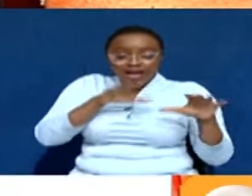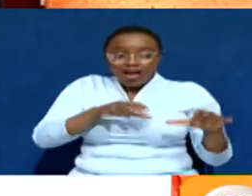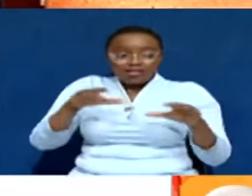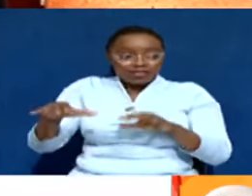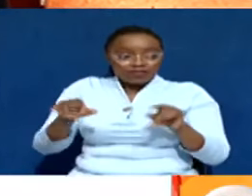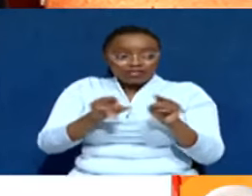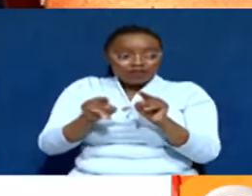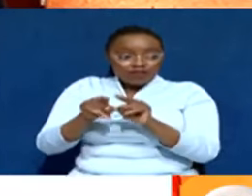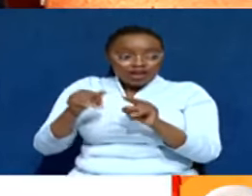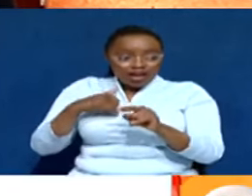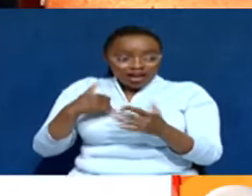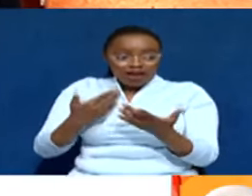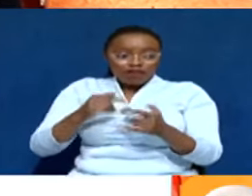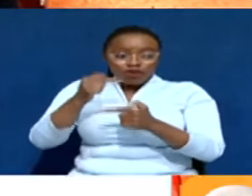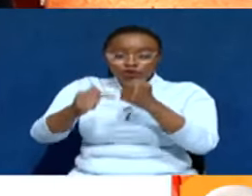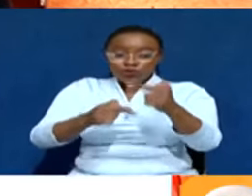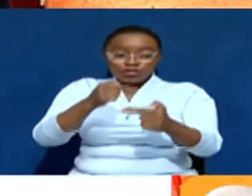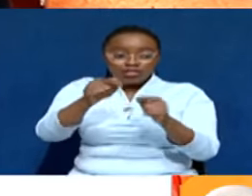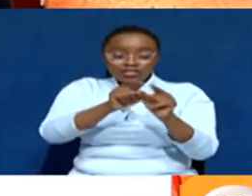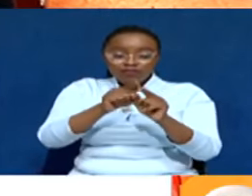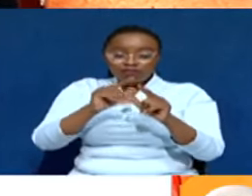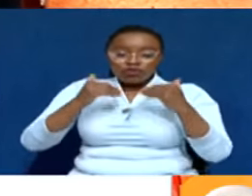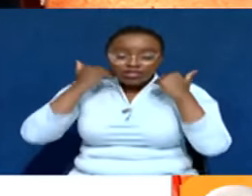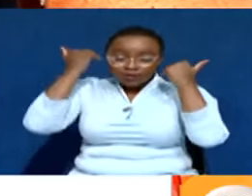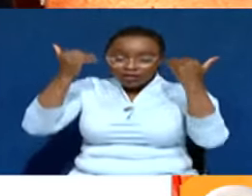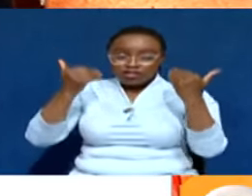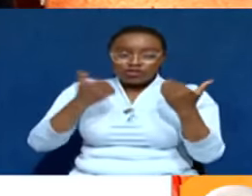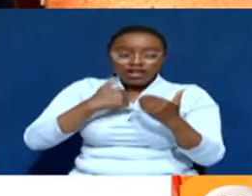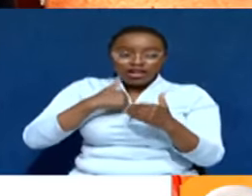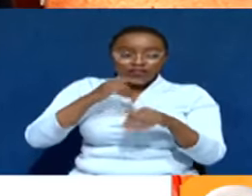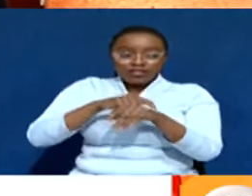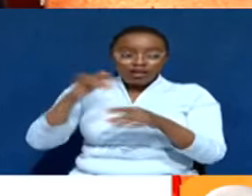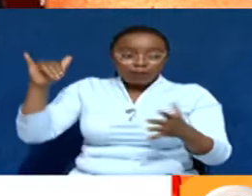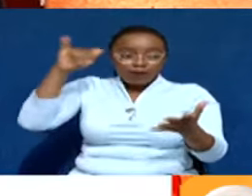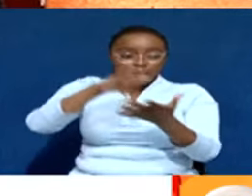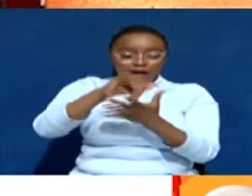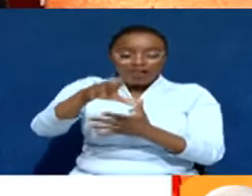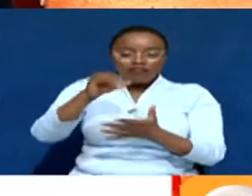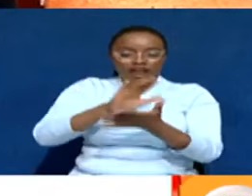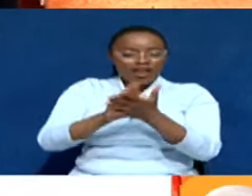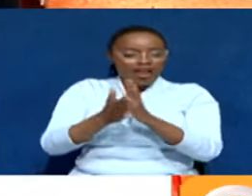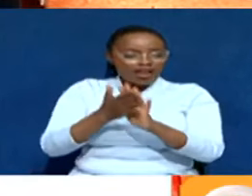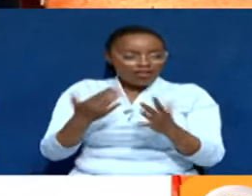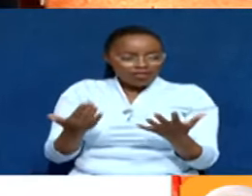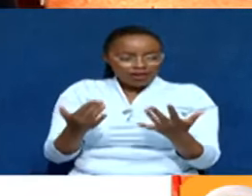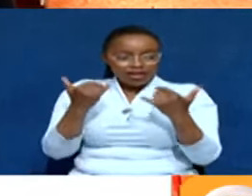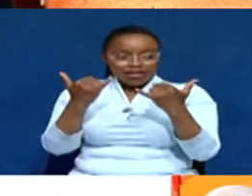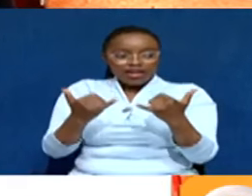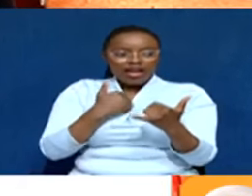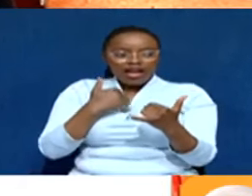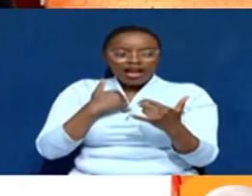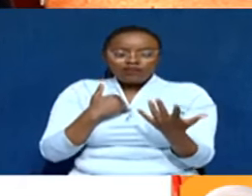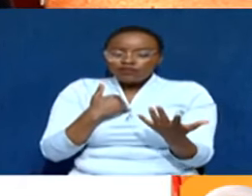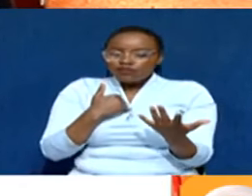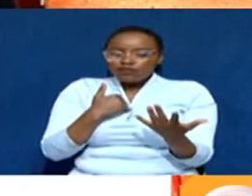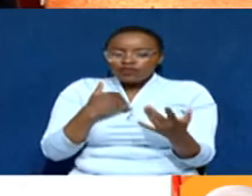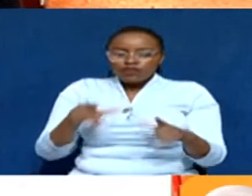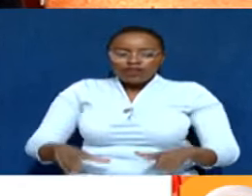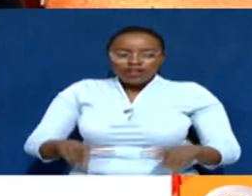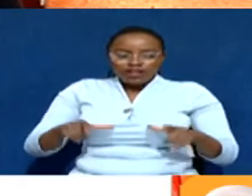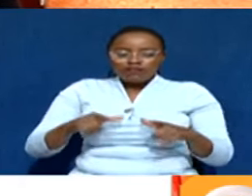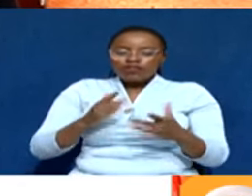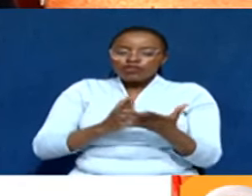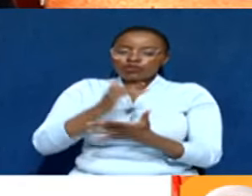still fighting this thing called depression. Because when I came back, I find nothing. And right now I'm living